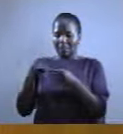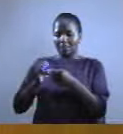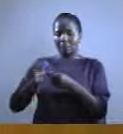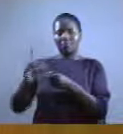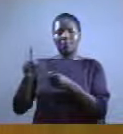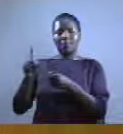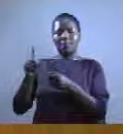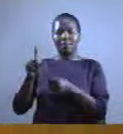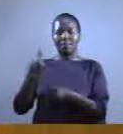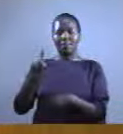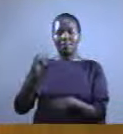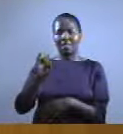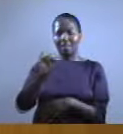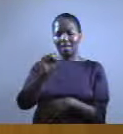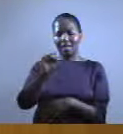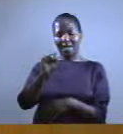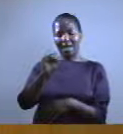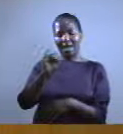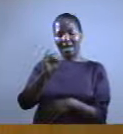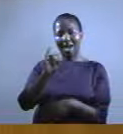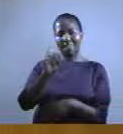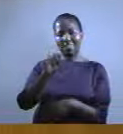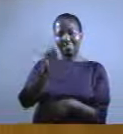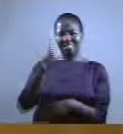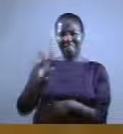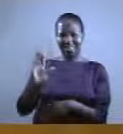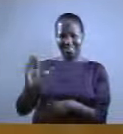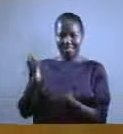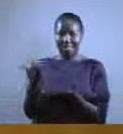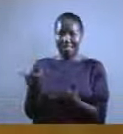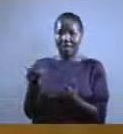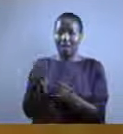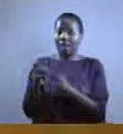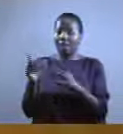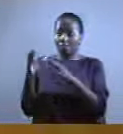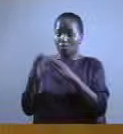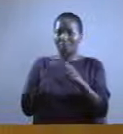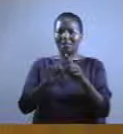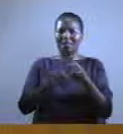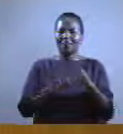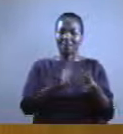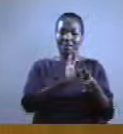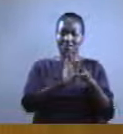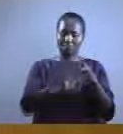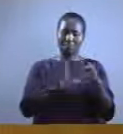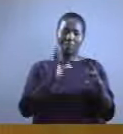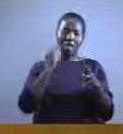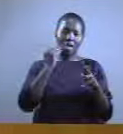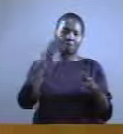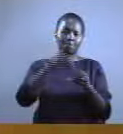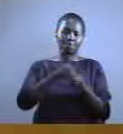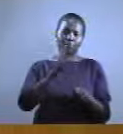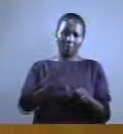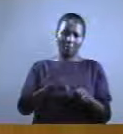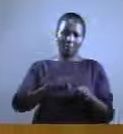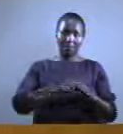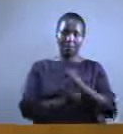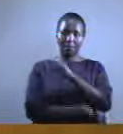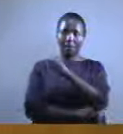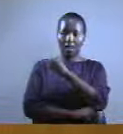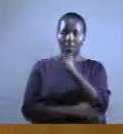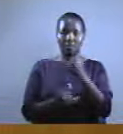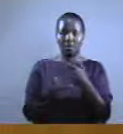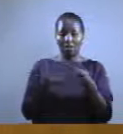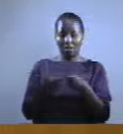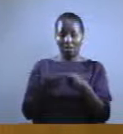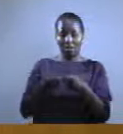economic zones and other designated industries, but without the age criteria in these areas. Finally, this is an incentive that